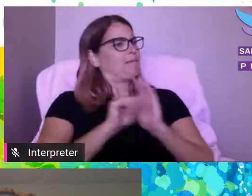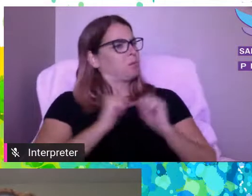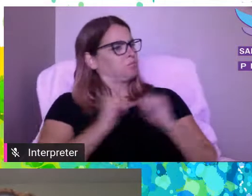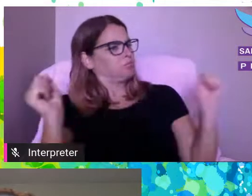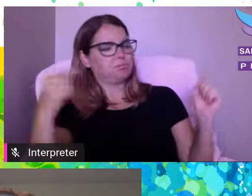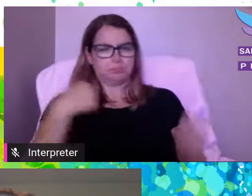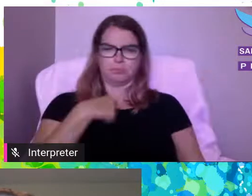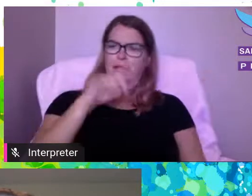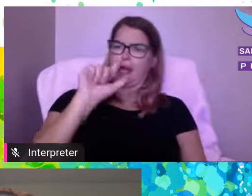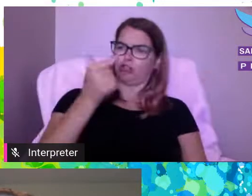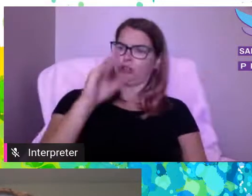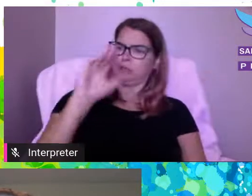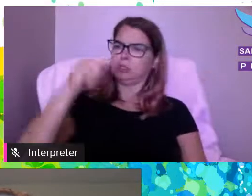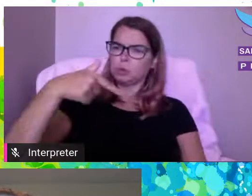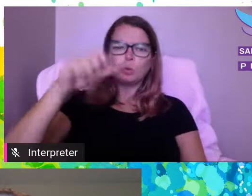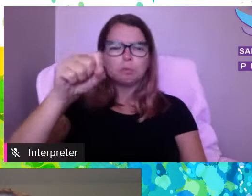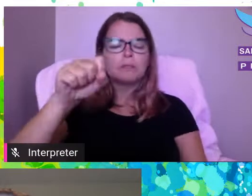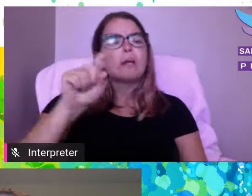artworks that